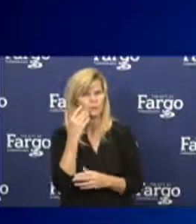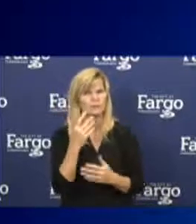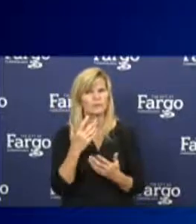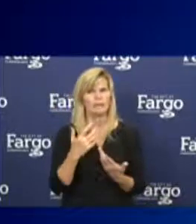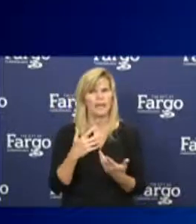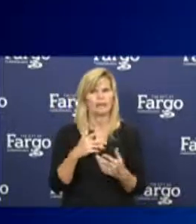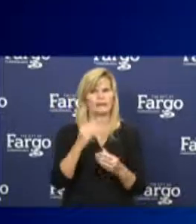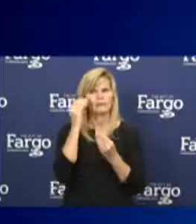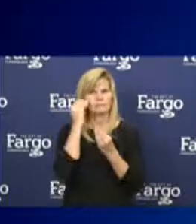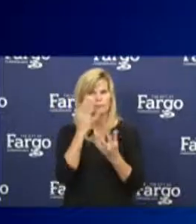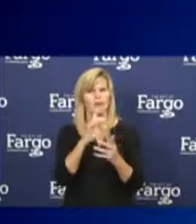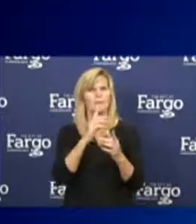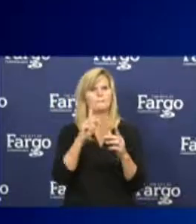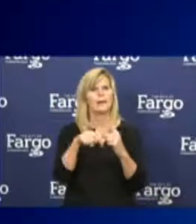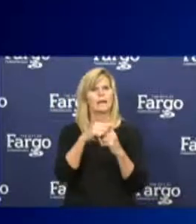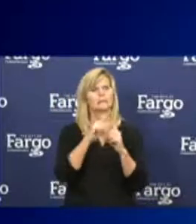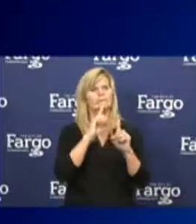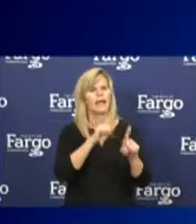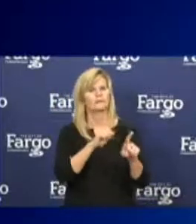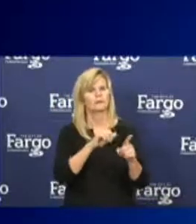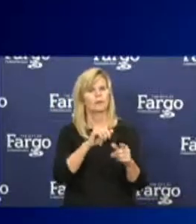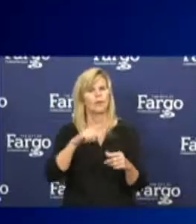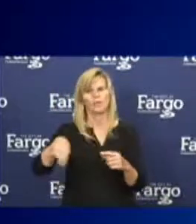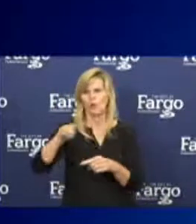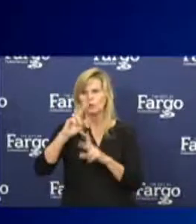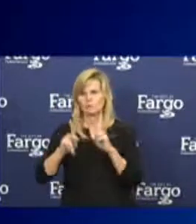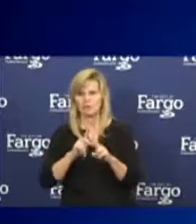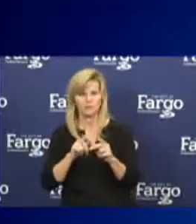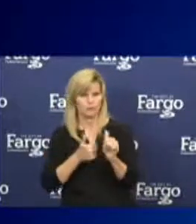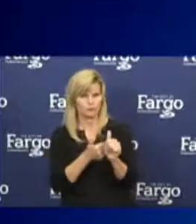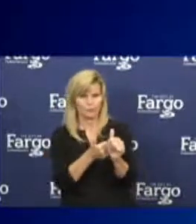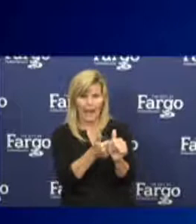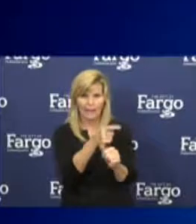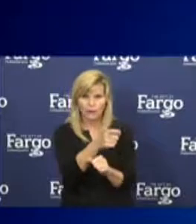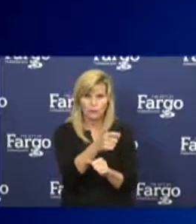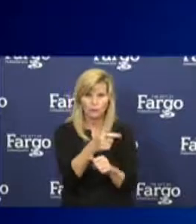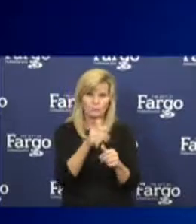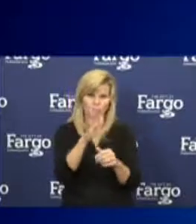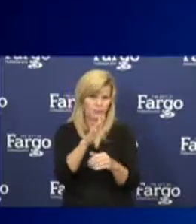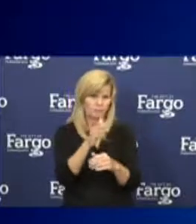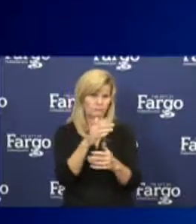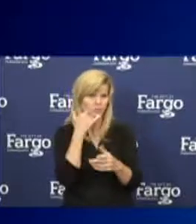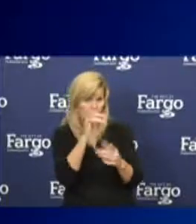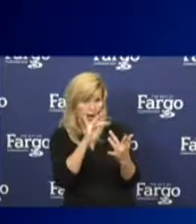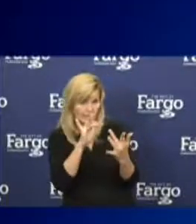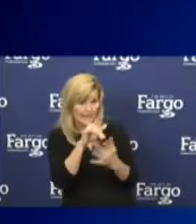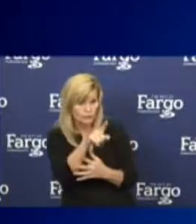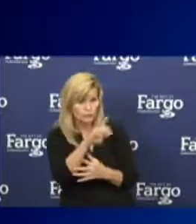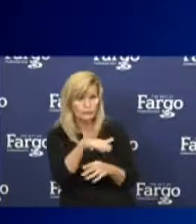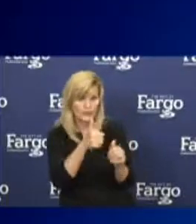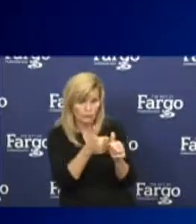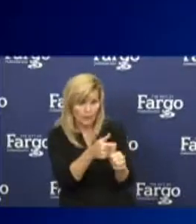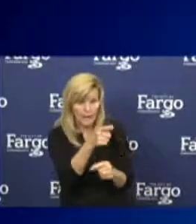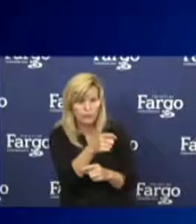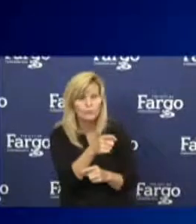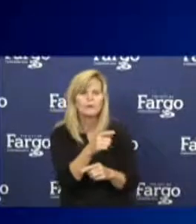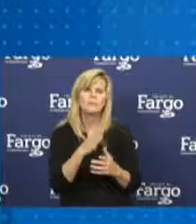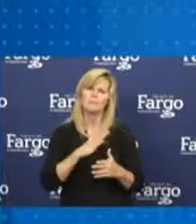contact tracers. And if you are contacted as being someone who is exposed, abide by the quarantine and help prevent the